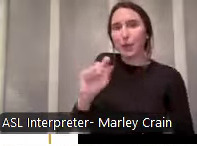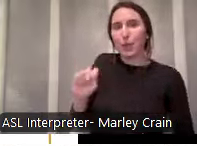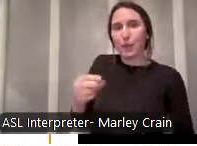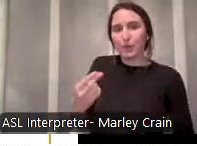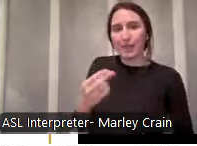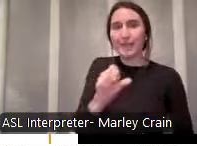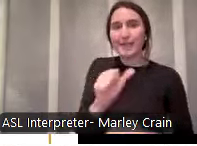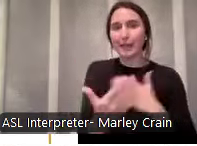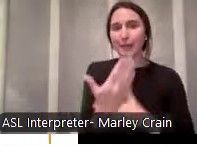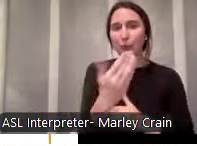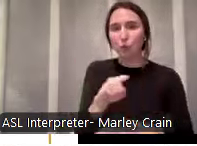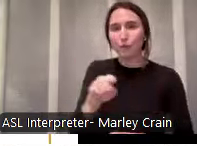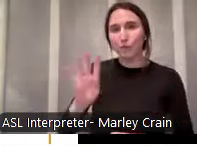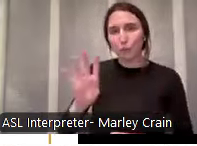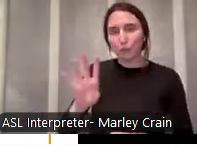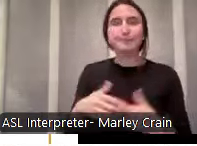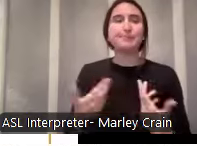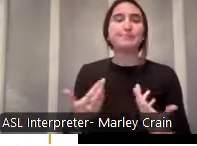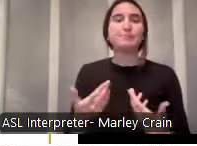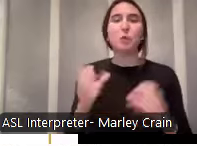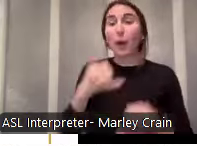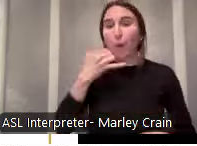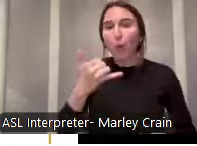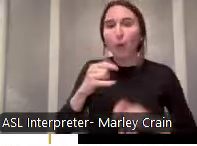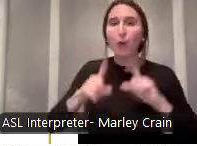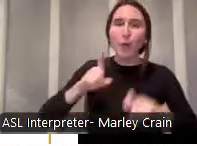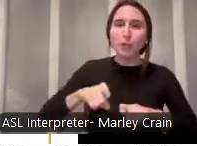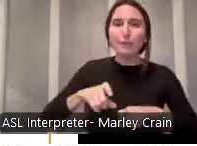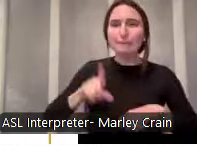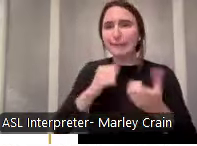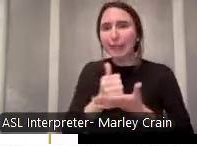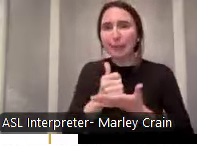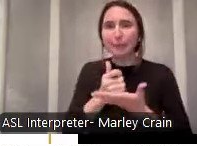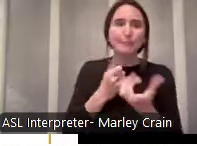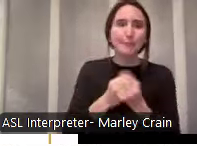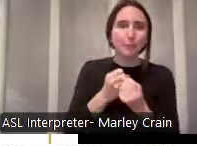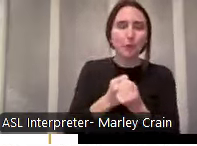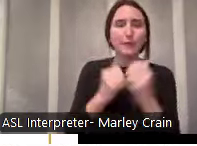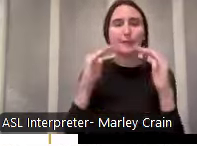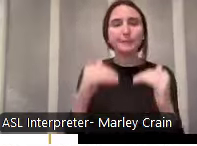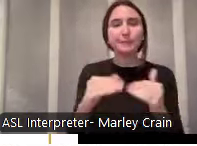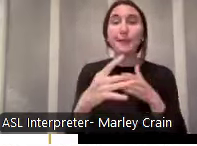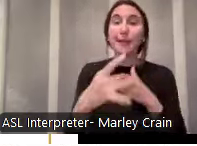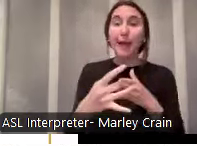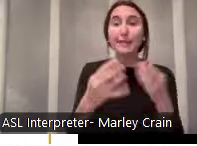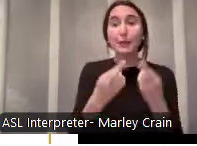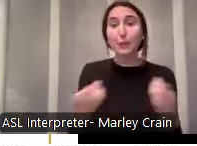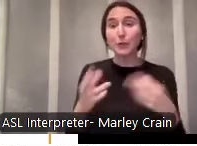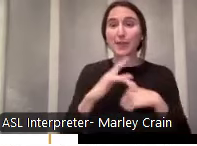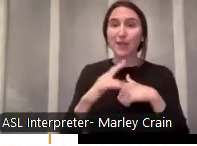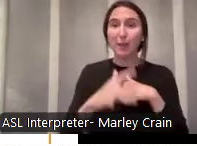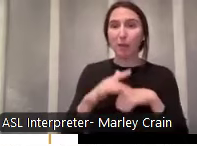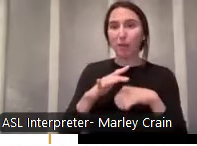offer workshops and trainings like this, and we do have limited free legal services to income eligible